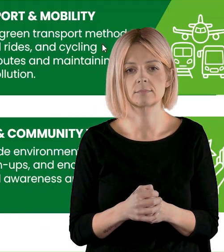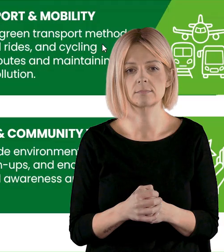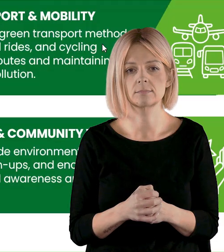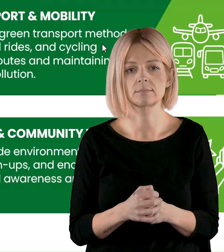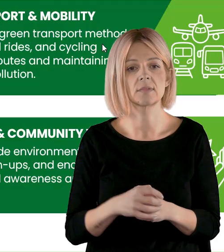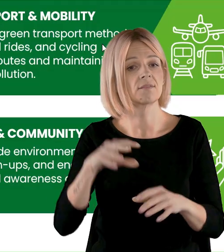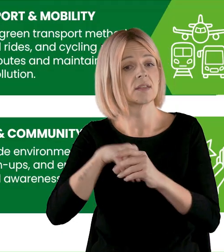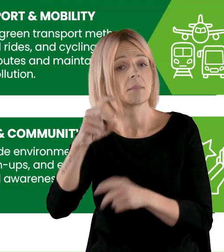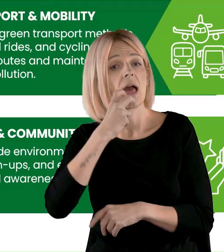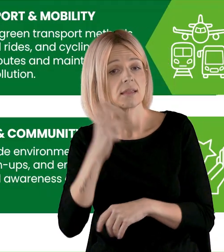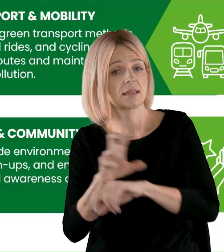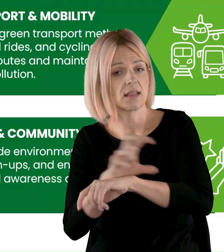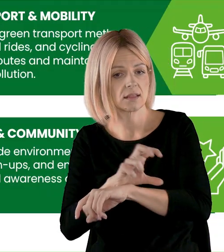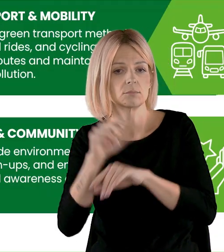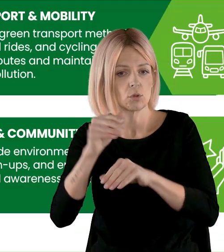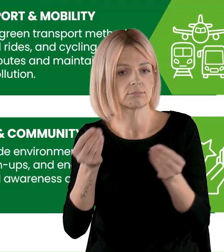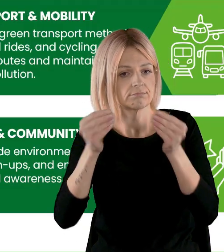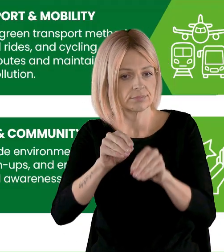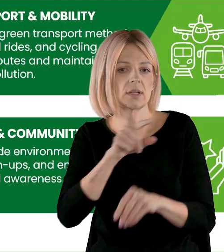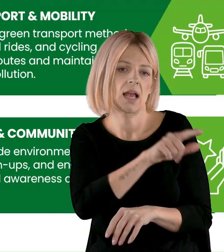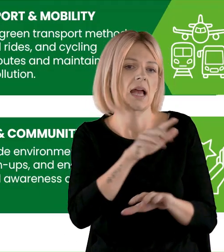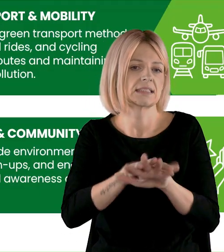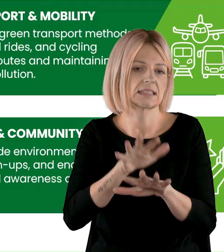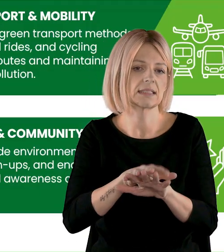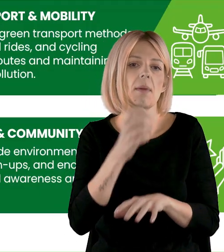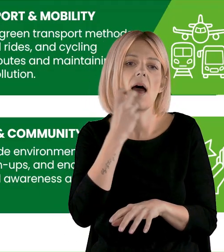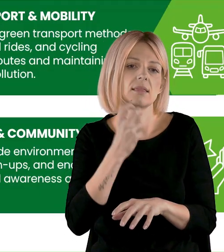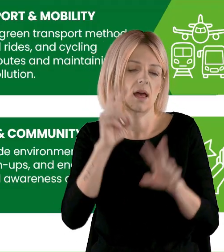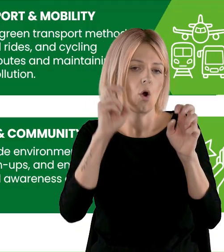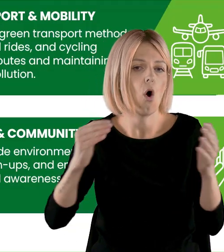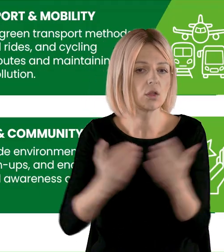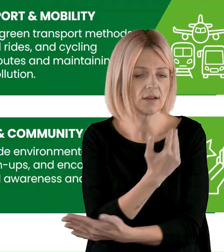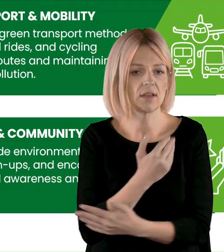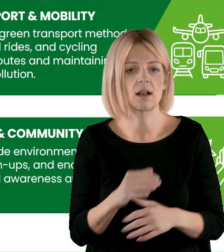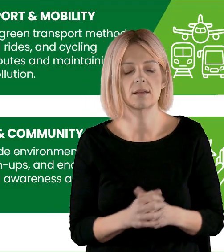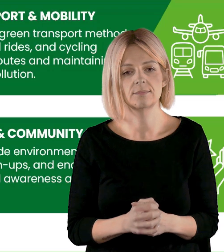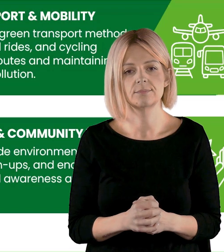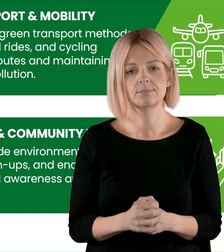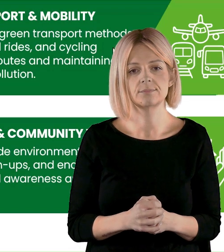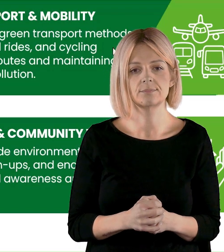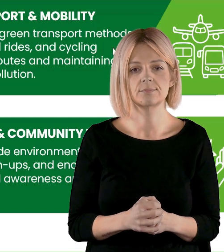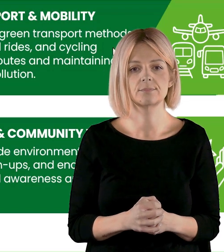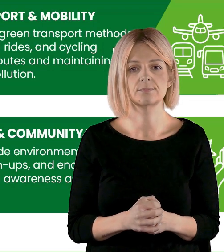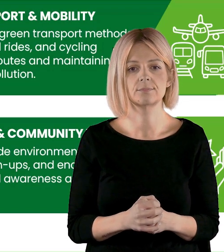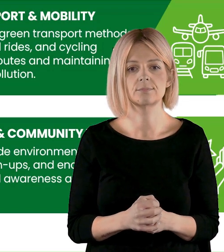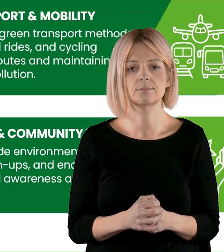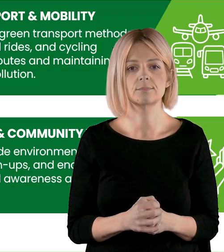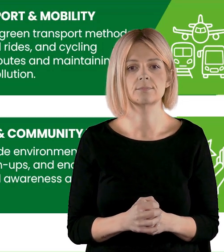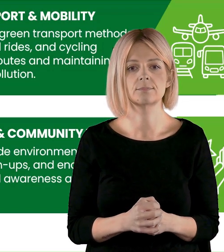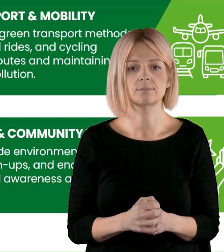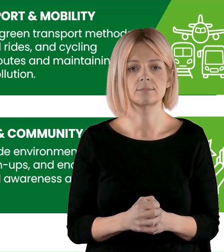sector, mechanics and drivers, they can use green transport methods like bicycles,